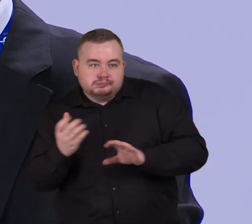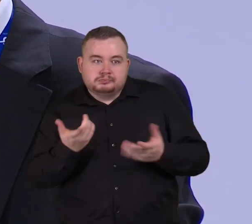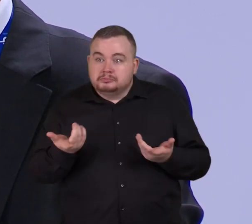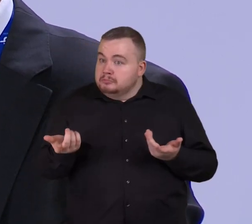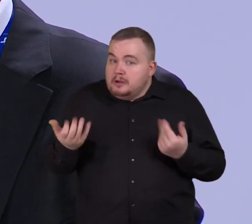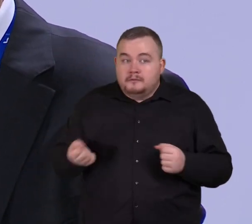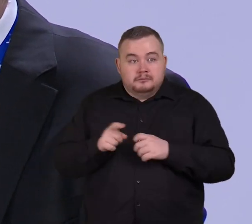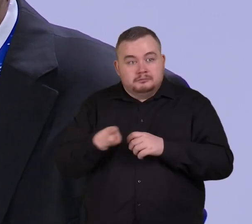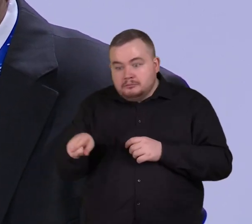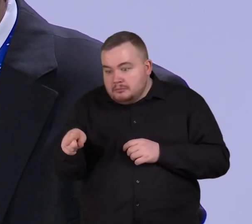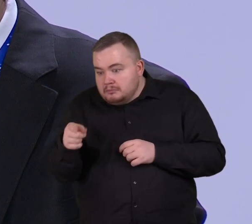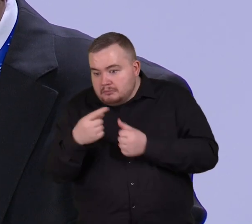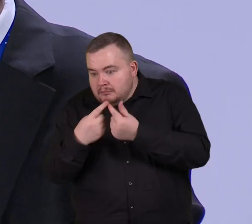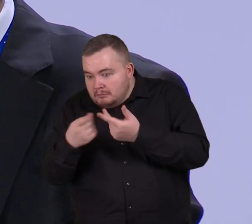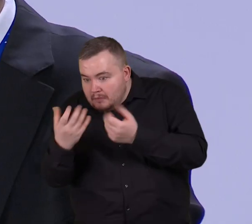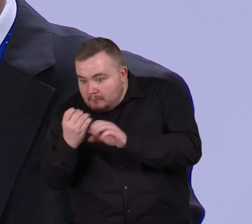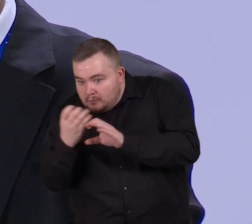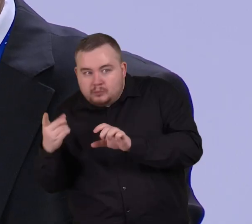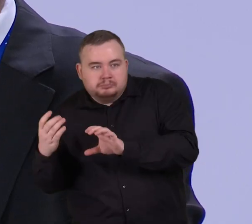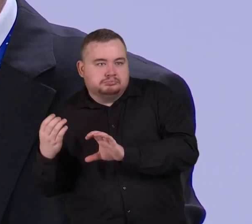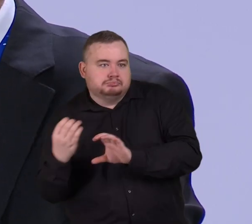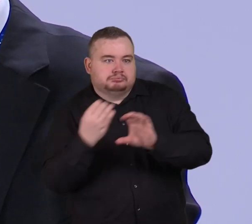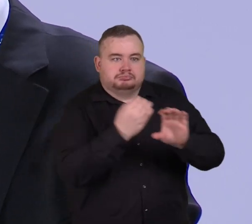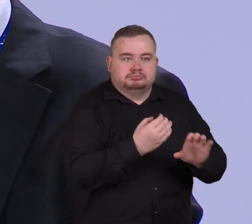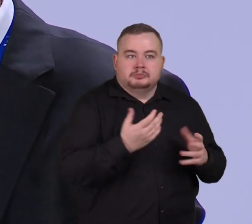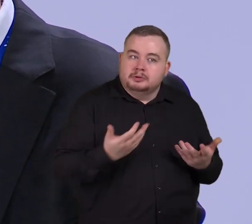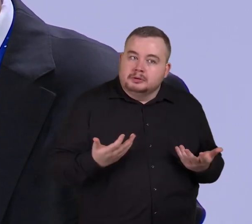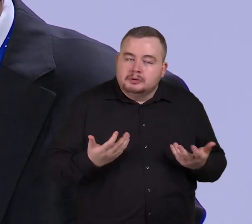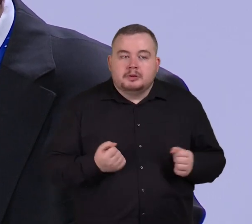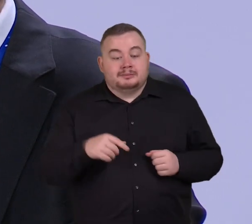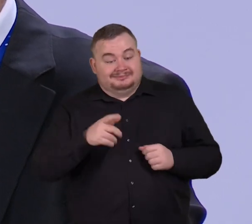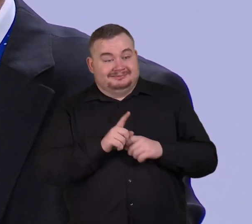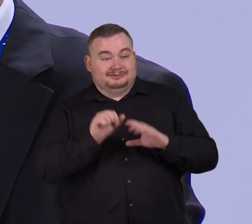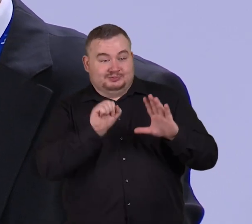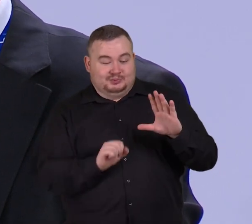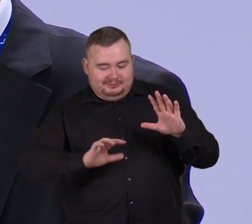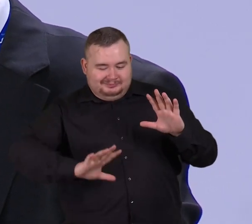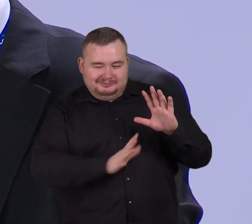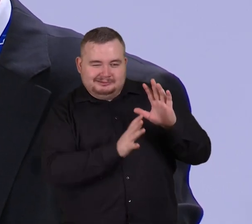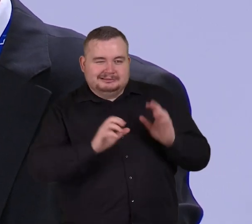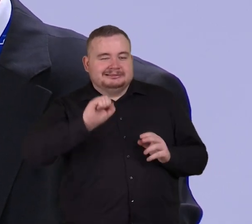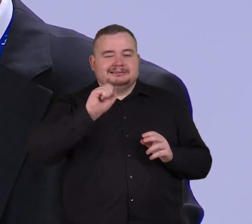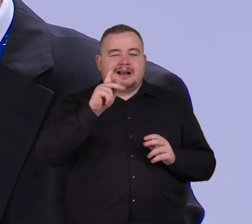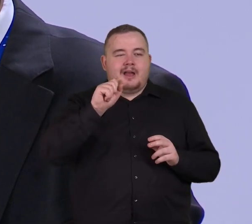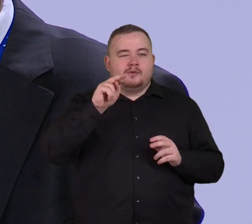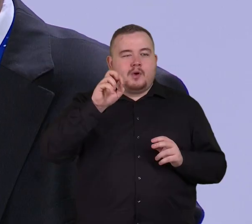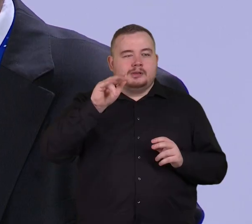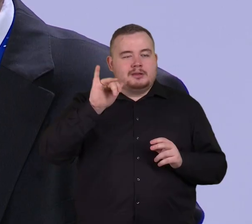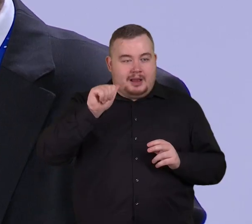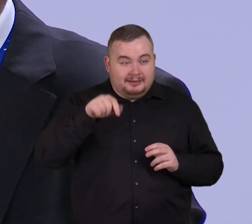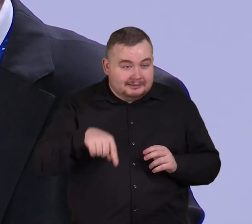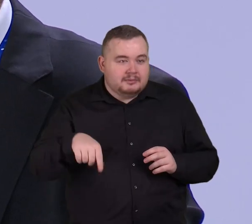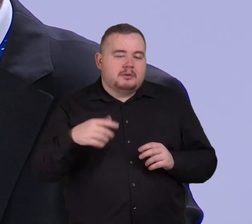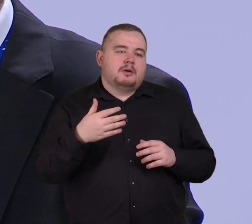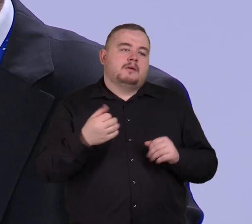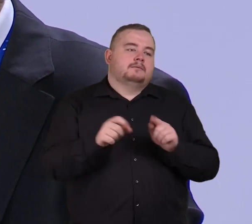and 1 region as a region in transition. We have a multi-fund approach from